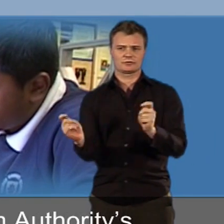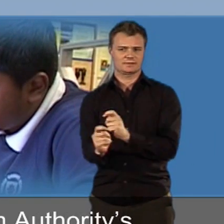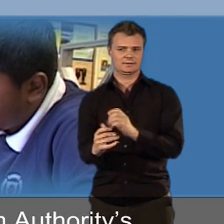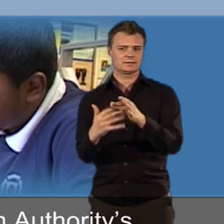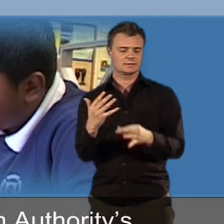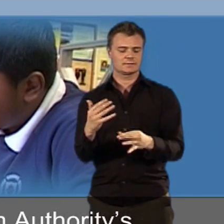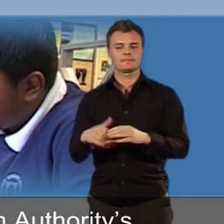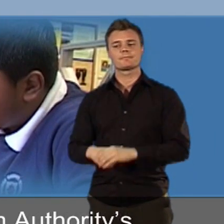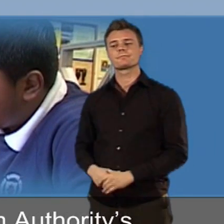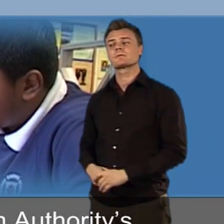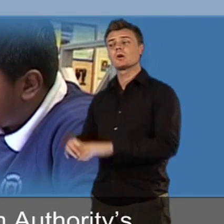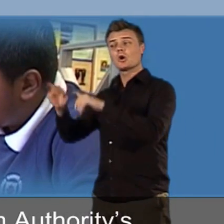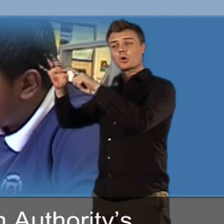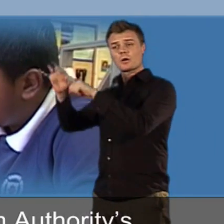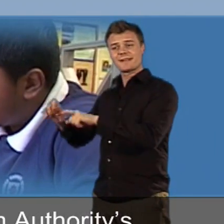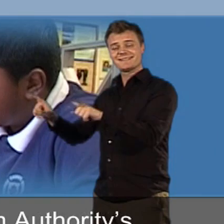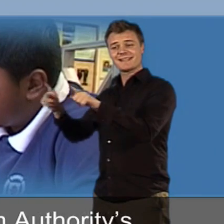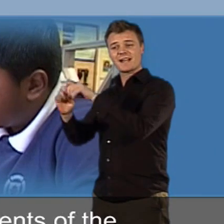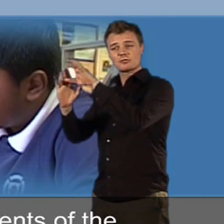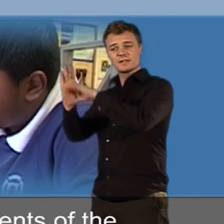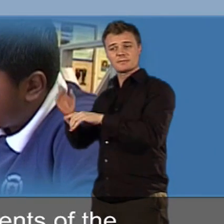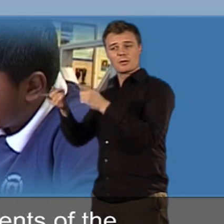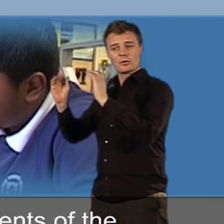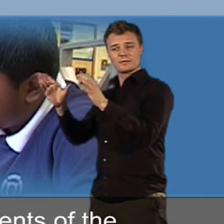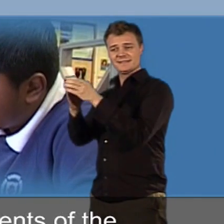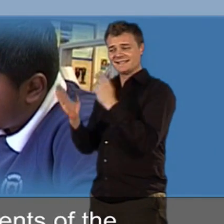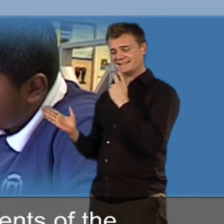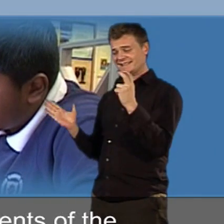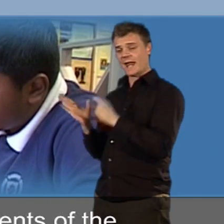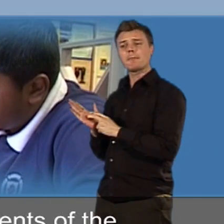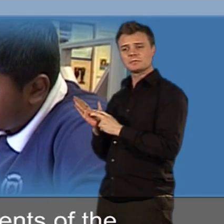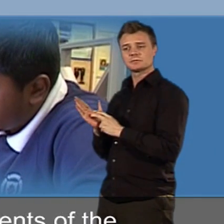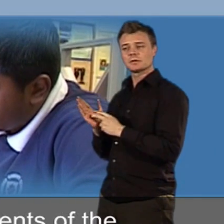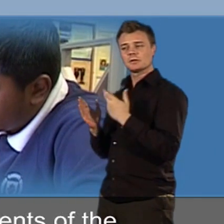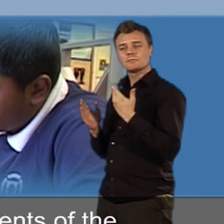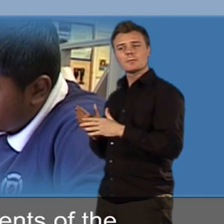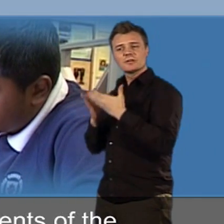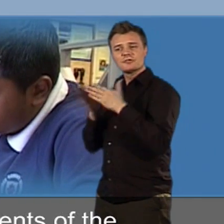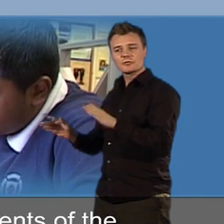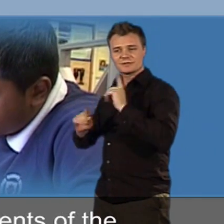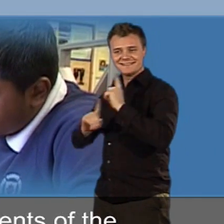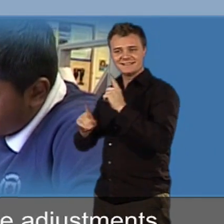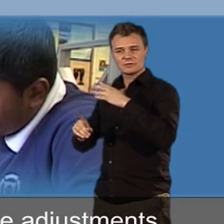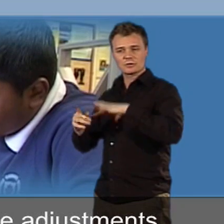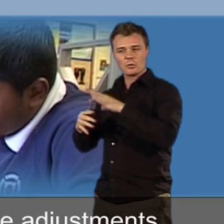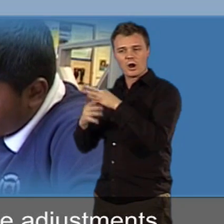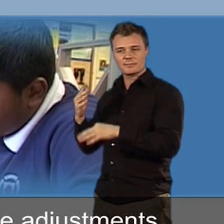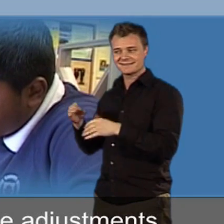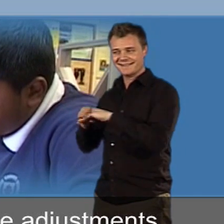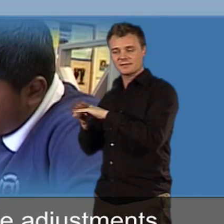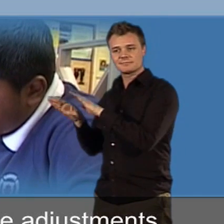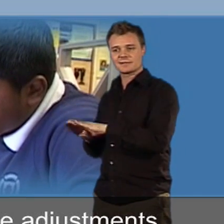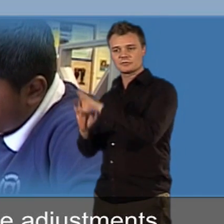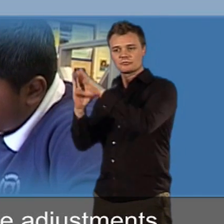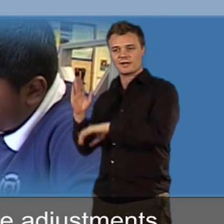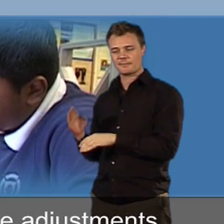and Curriculum Authority's statutory statement on inclusion in the general teaching requirements of the national curriculum provides a very useful framework for